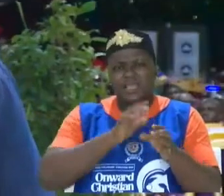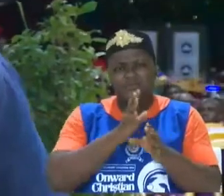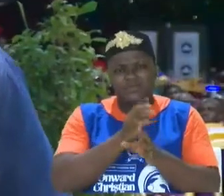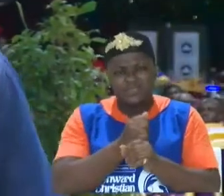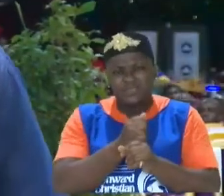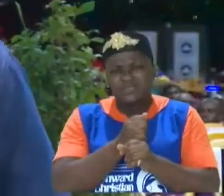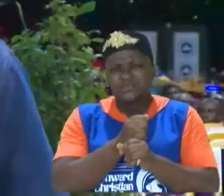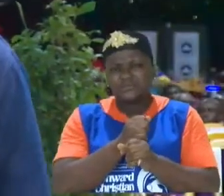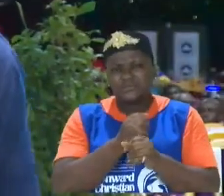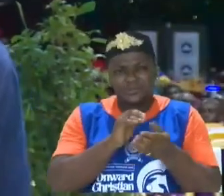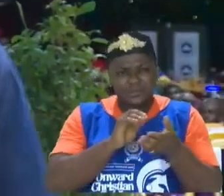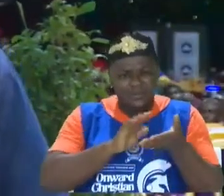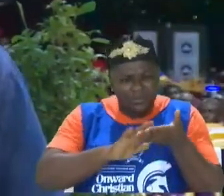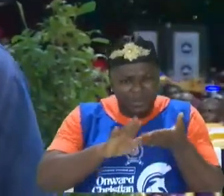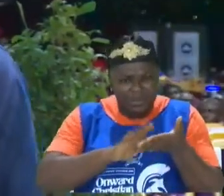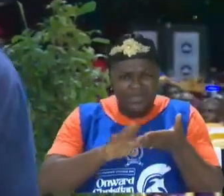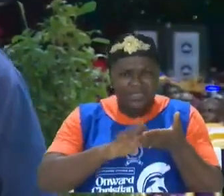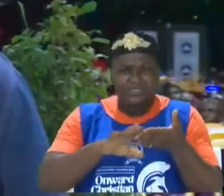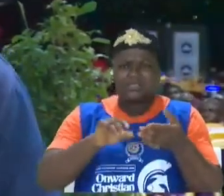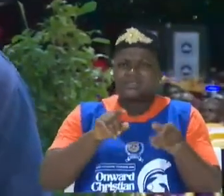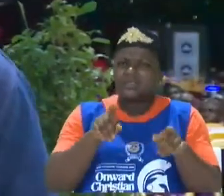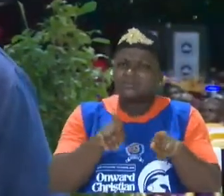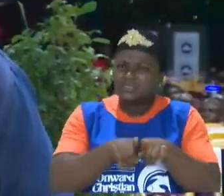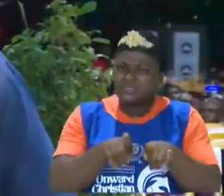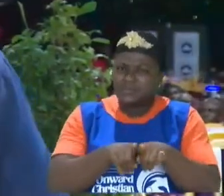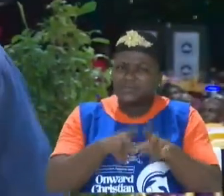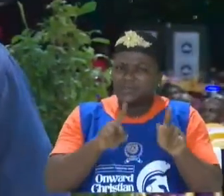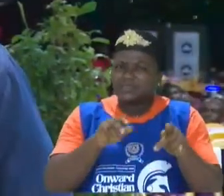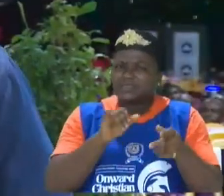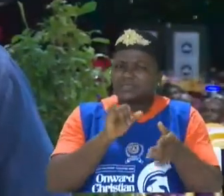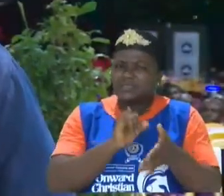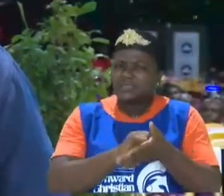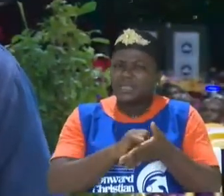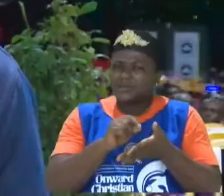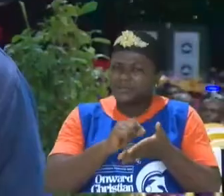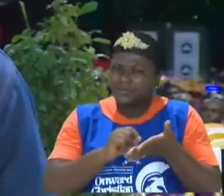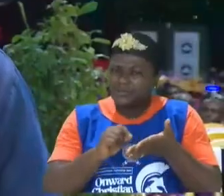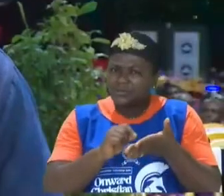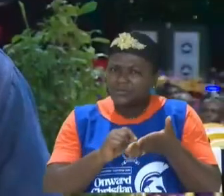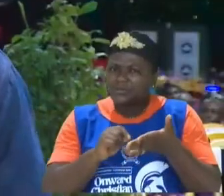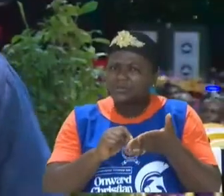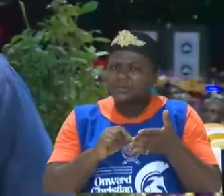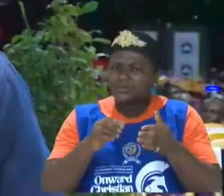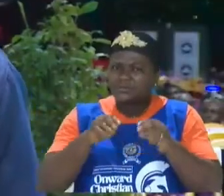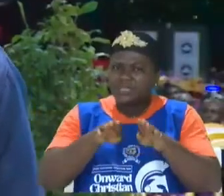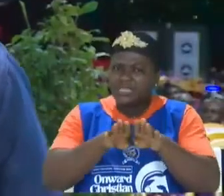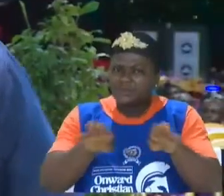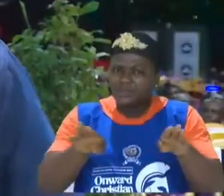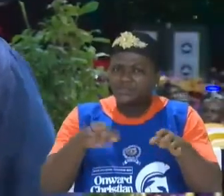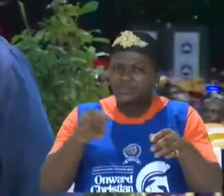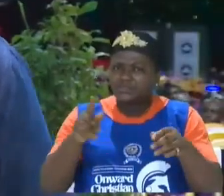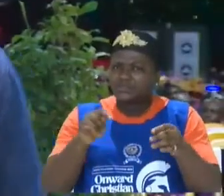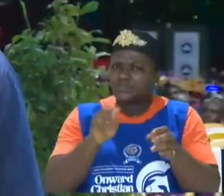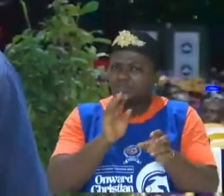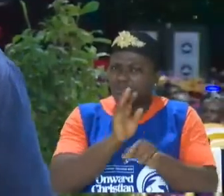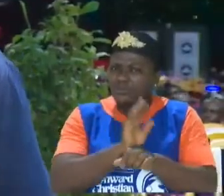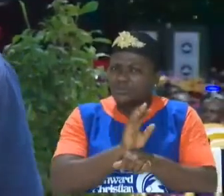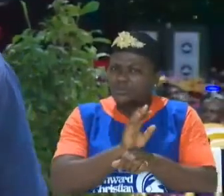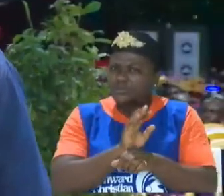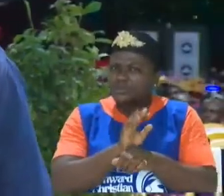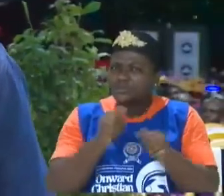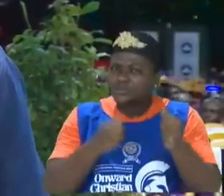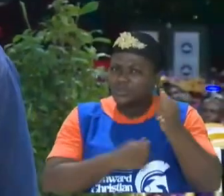pardon. I was still the same person who wrote to you for the expansion of the church. He supported with 5